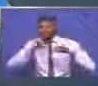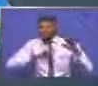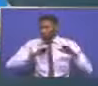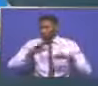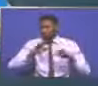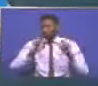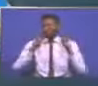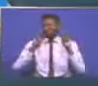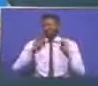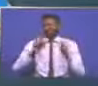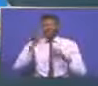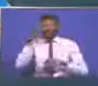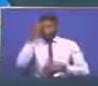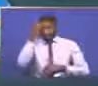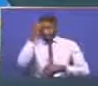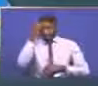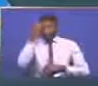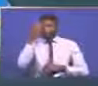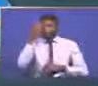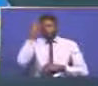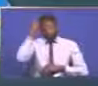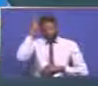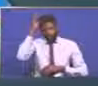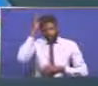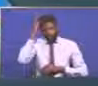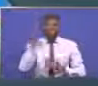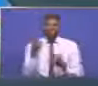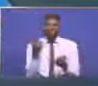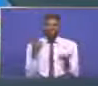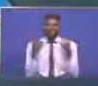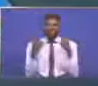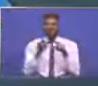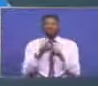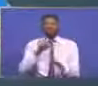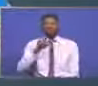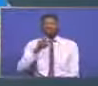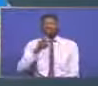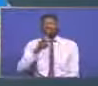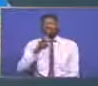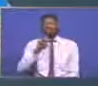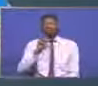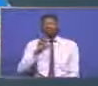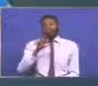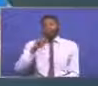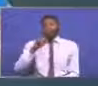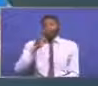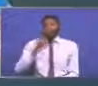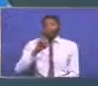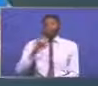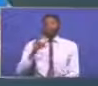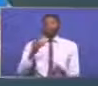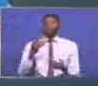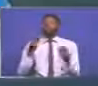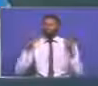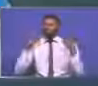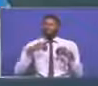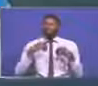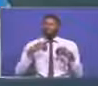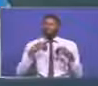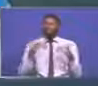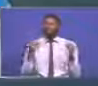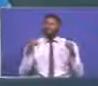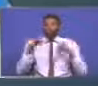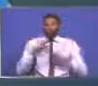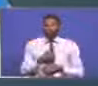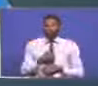of Kisumu, Kitale, Kericho, Eldoret and its environs all the way to Lodwar. Remember to keep warm in those areas. The capital city continues to